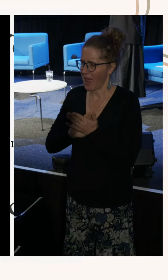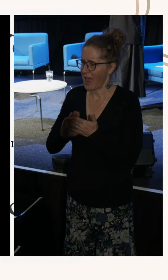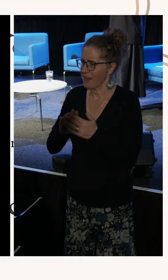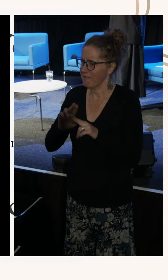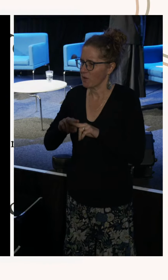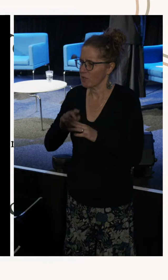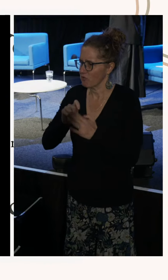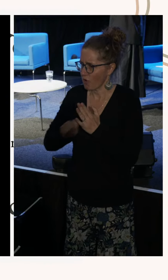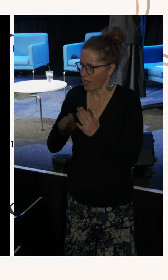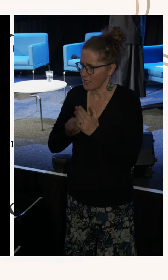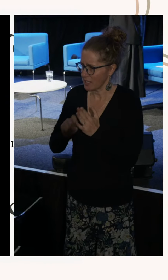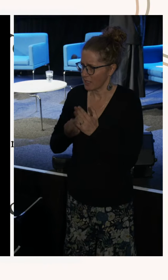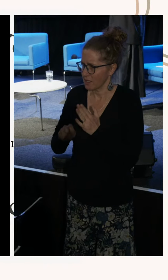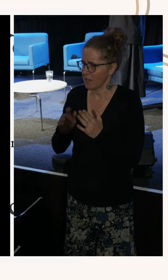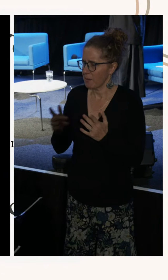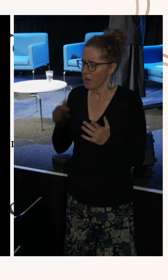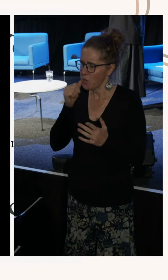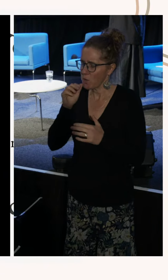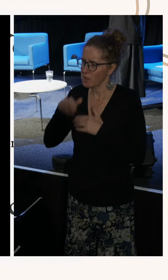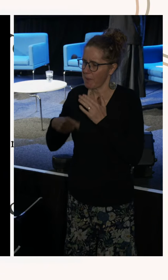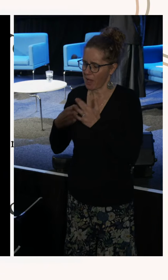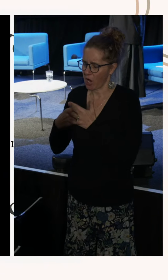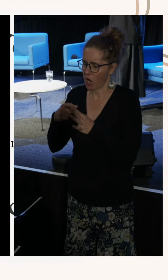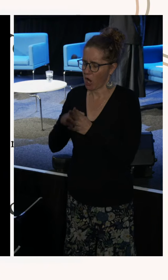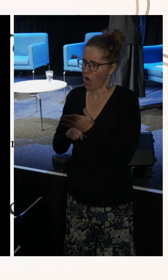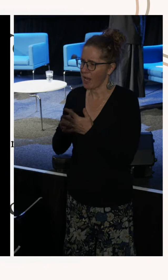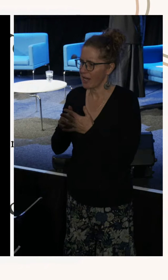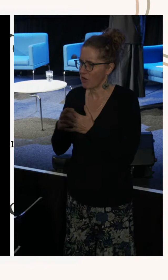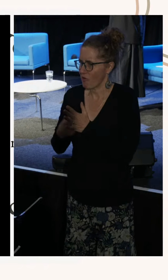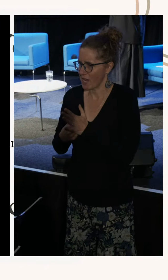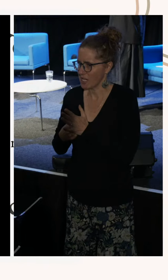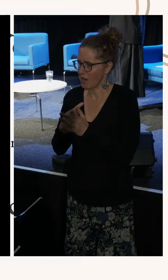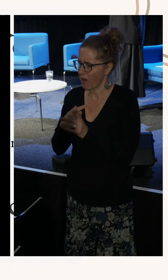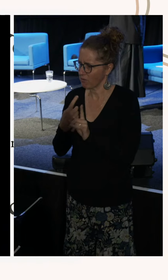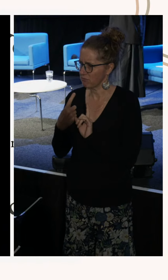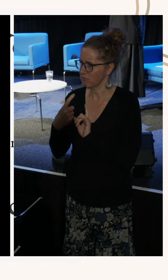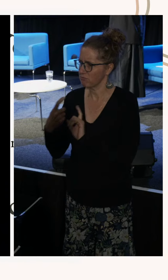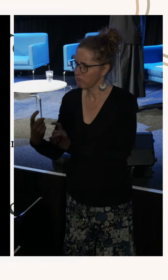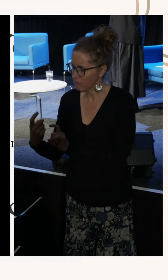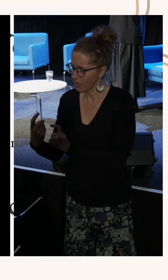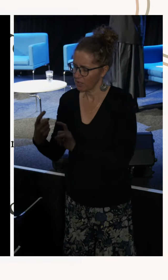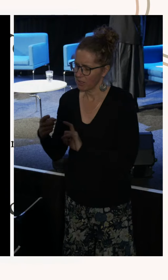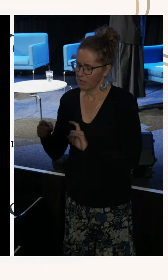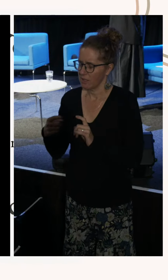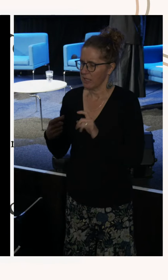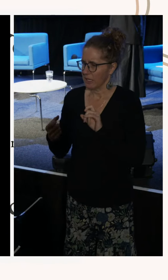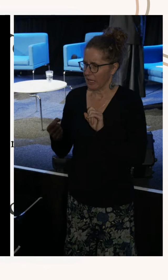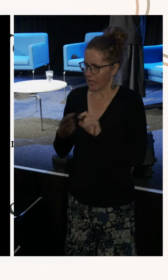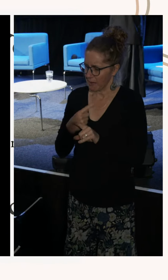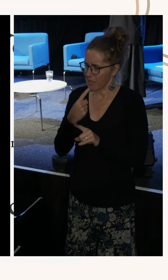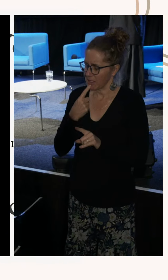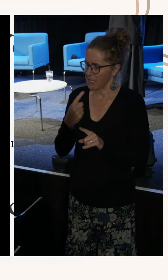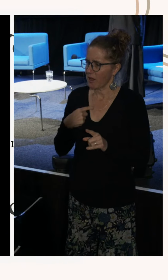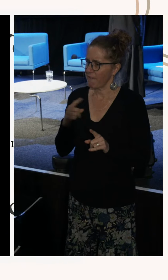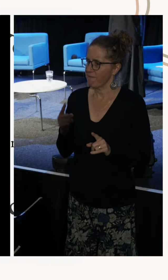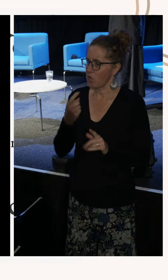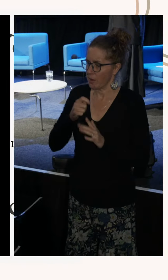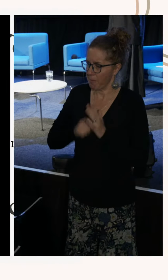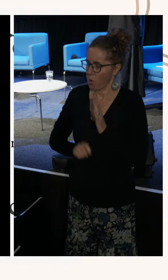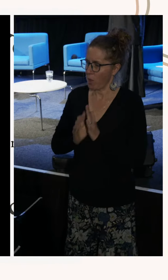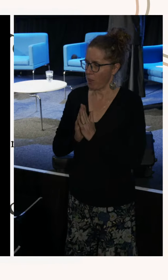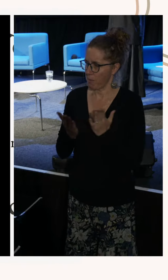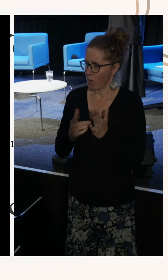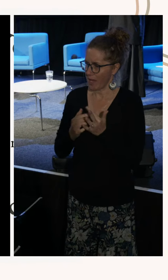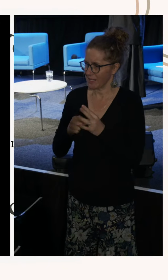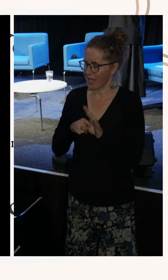he'd written about Carly Rae Jepsen that lured me in. An email receipt tells me I first bought his book of essays, They Can't Till Us Till They Kill